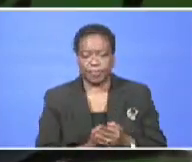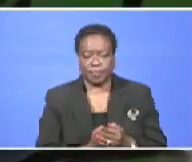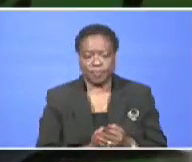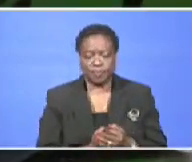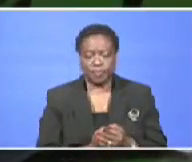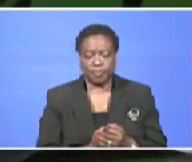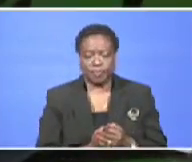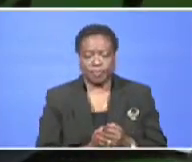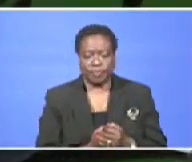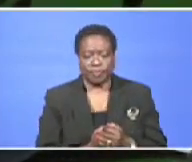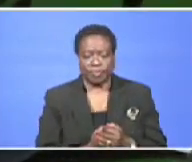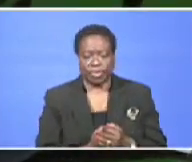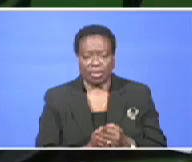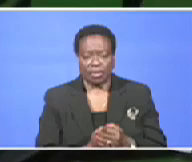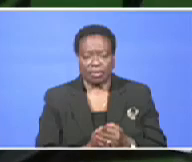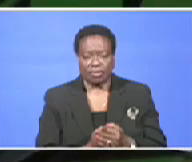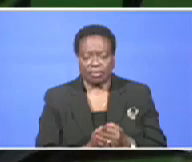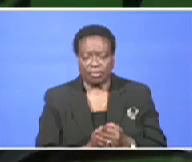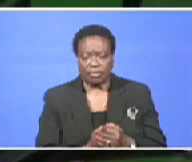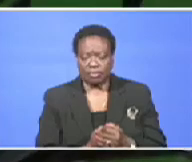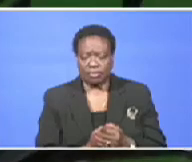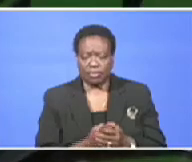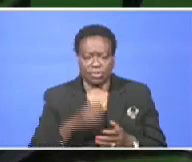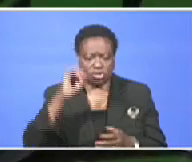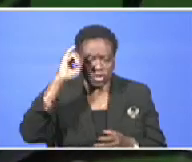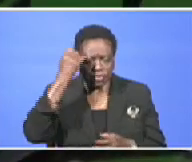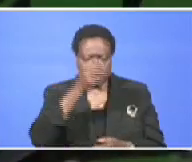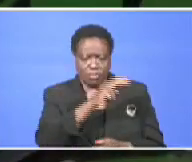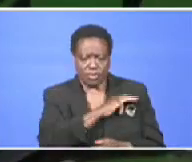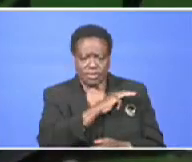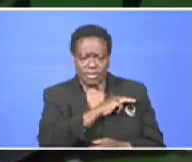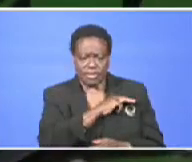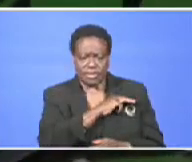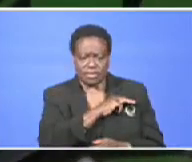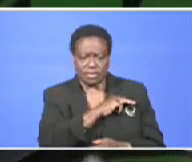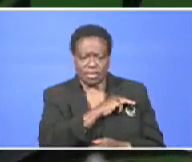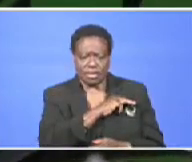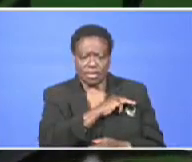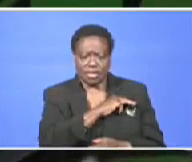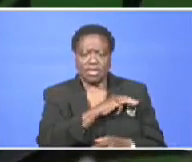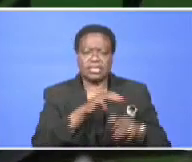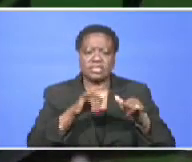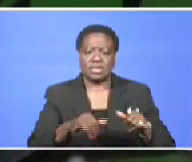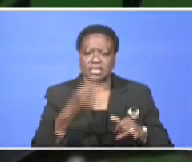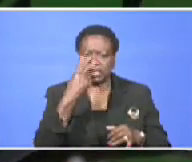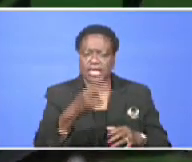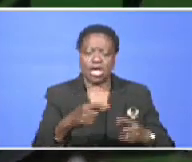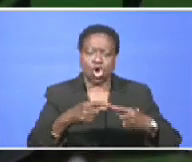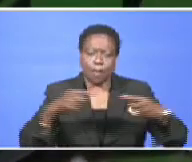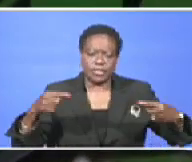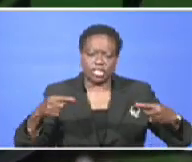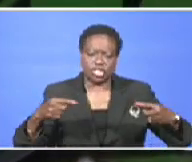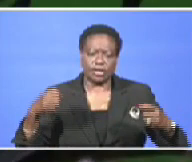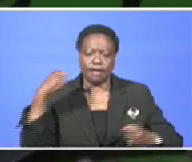you know, Honorable Jovenel Moïse, but you still see an opposition